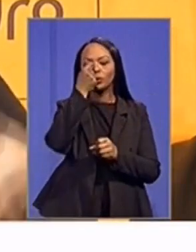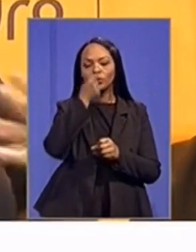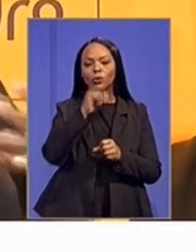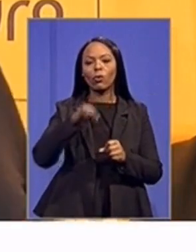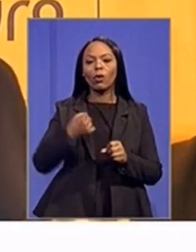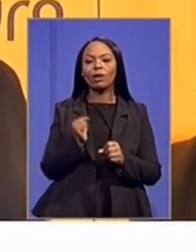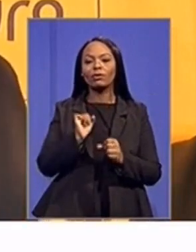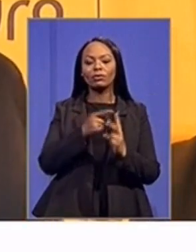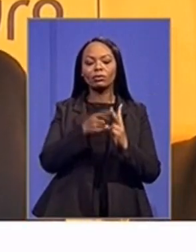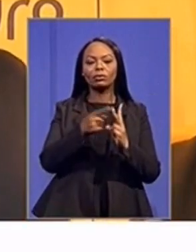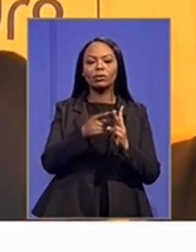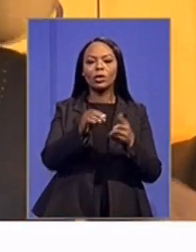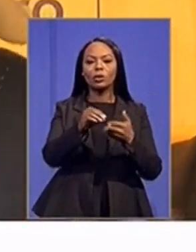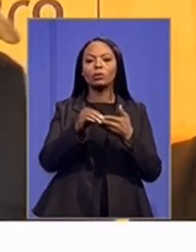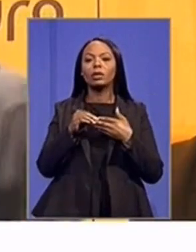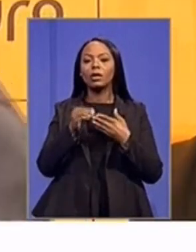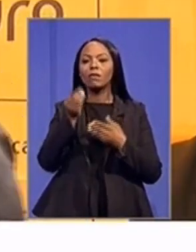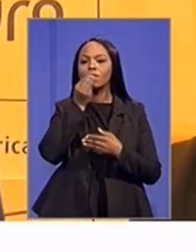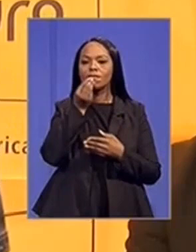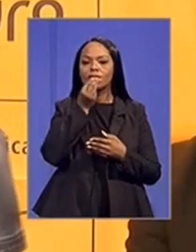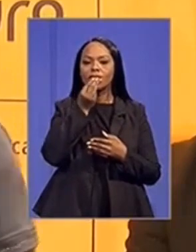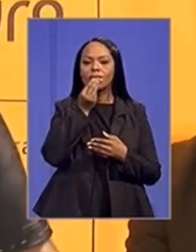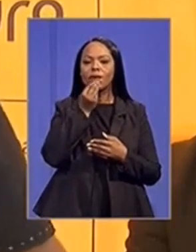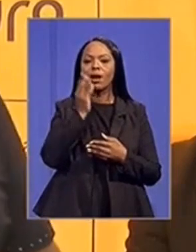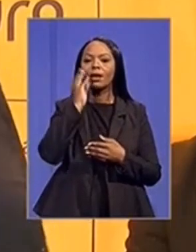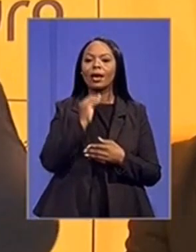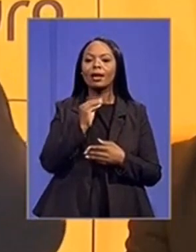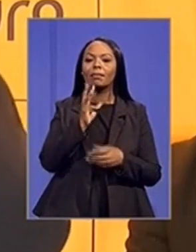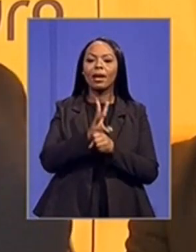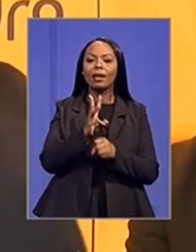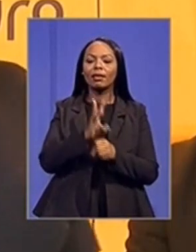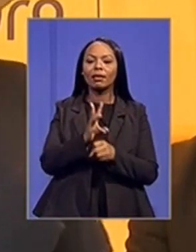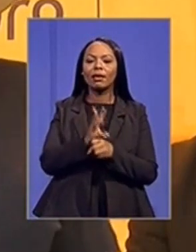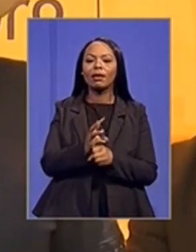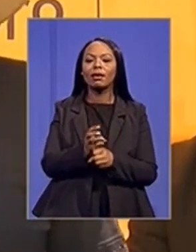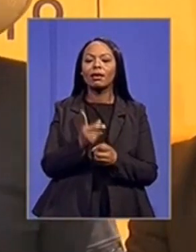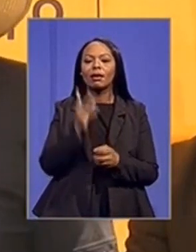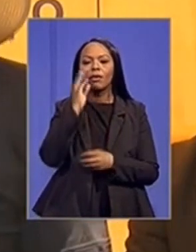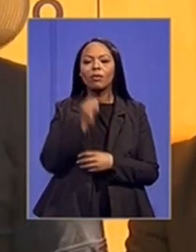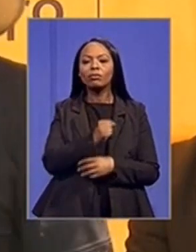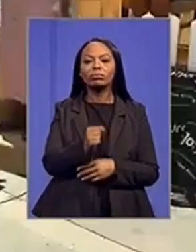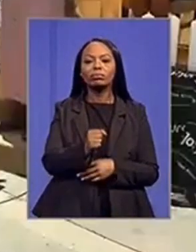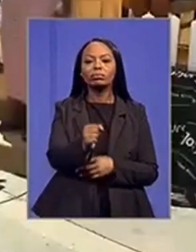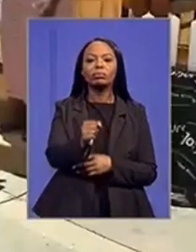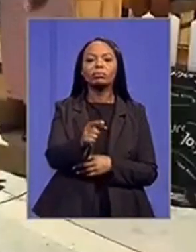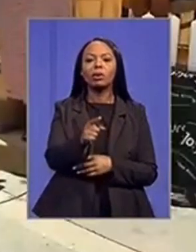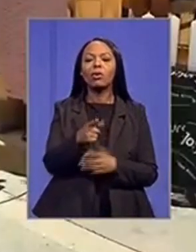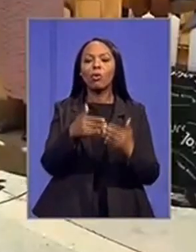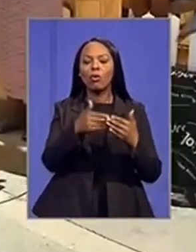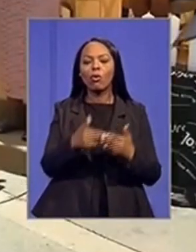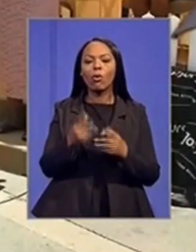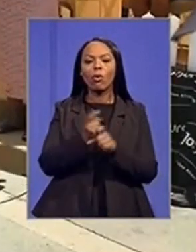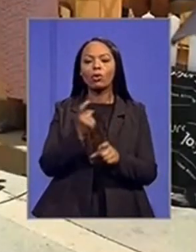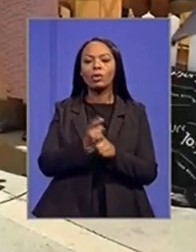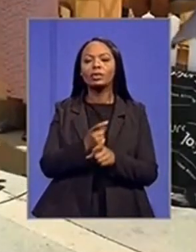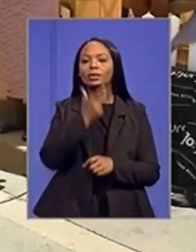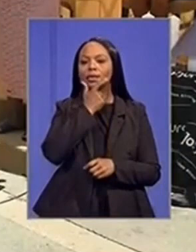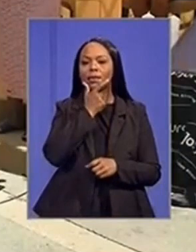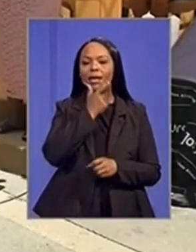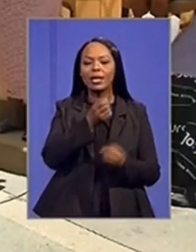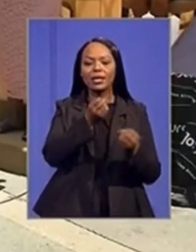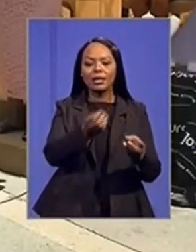used to bring groceries. He used to look after the elders. So abantu abafana